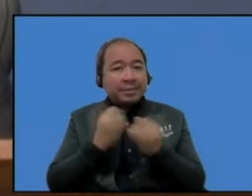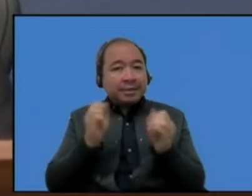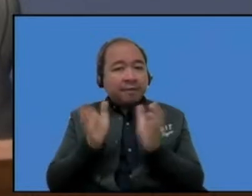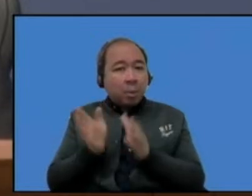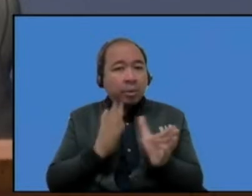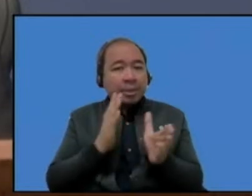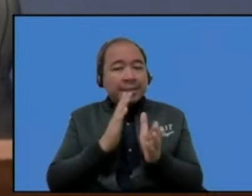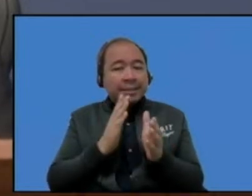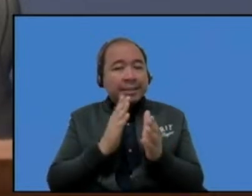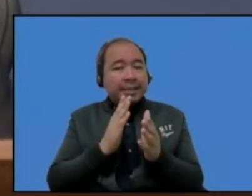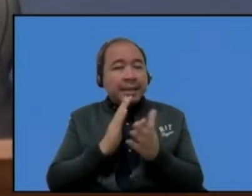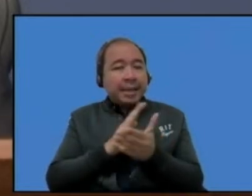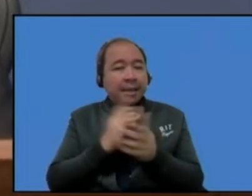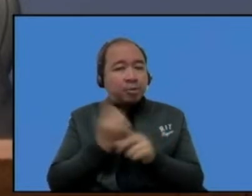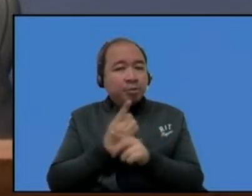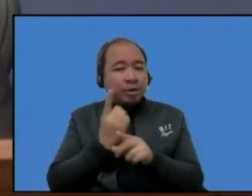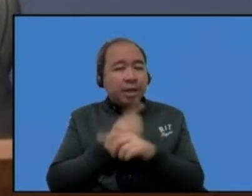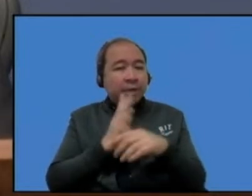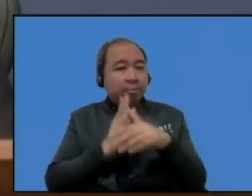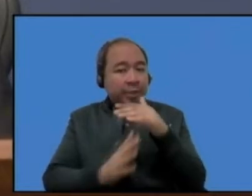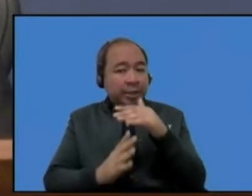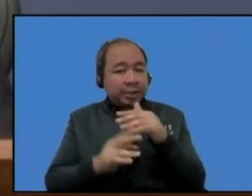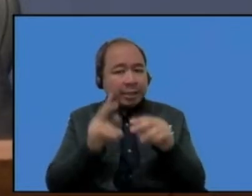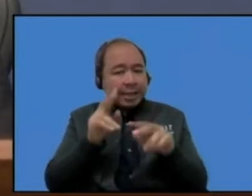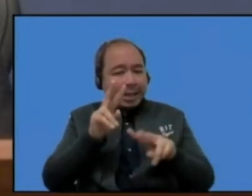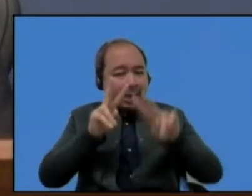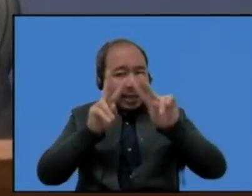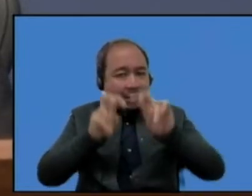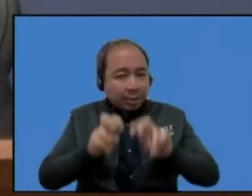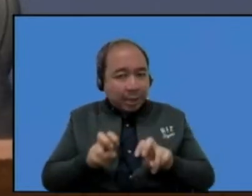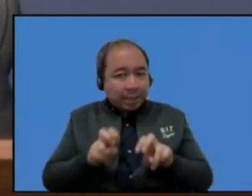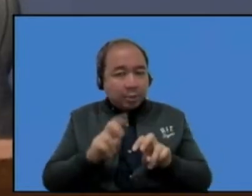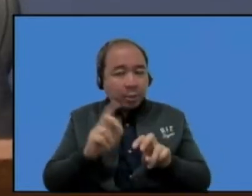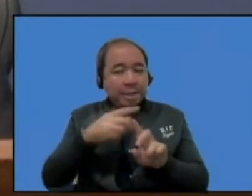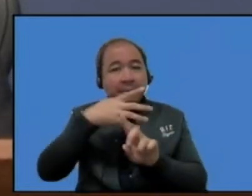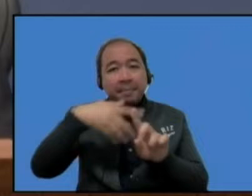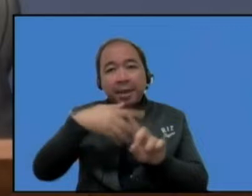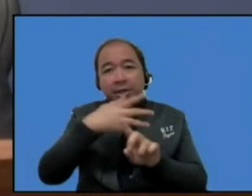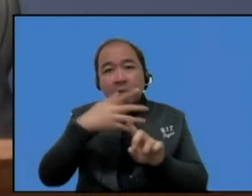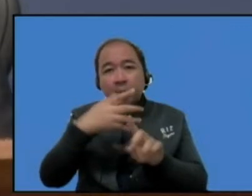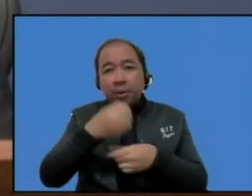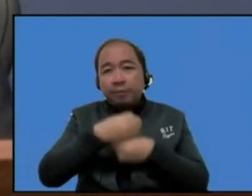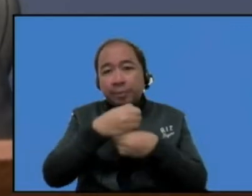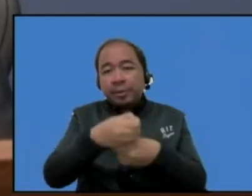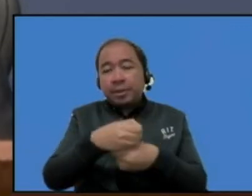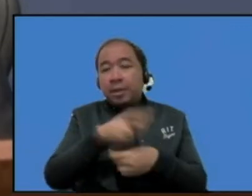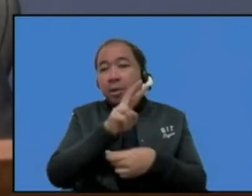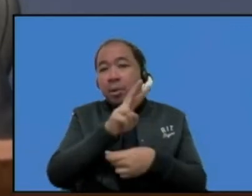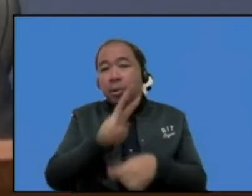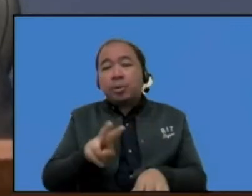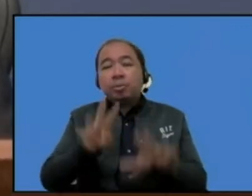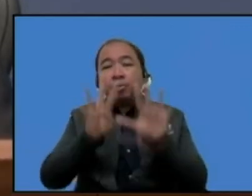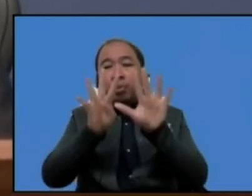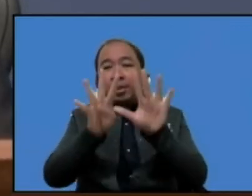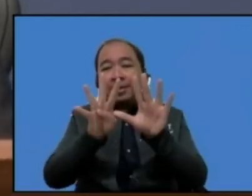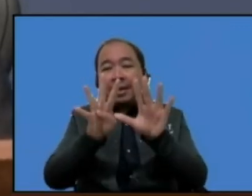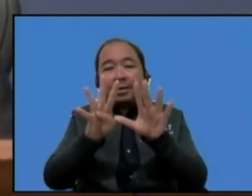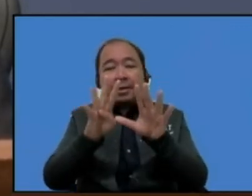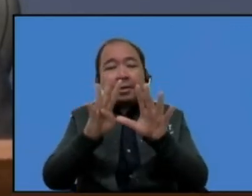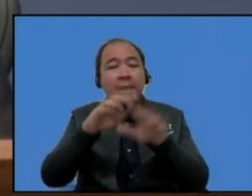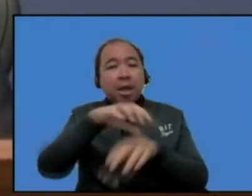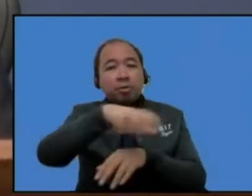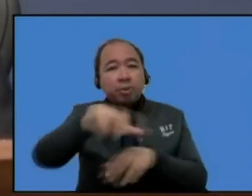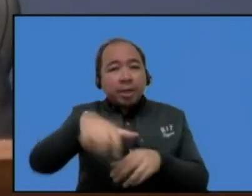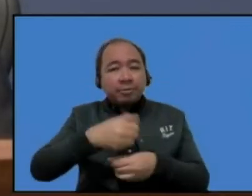examines the credential or representative of 29 member states submitted in